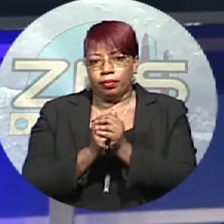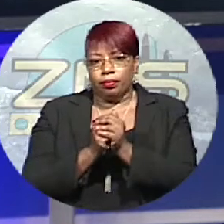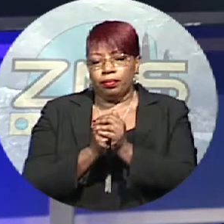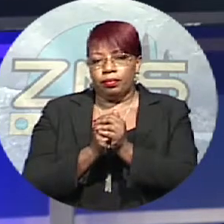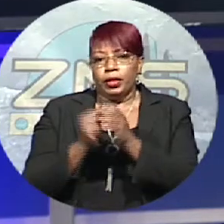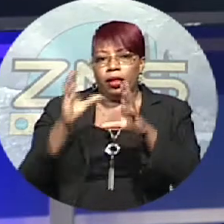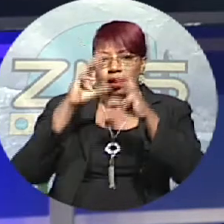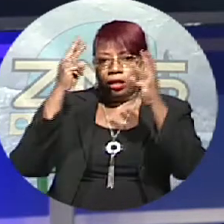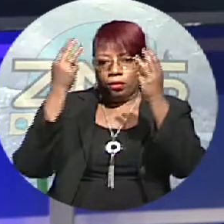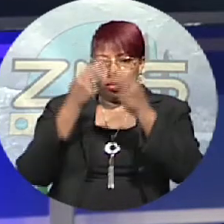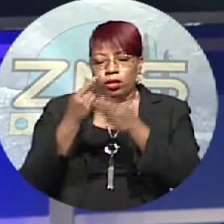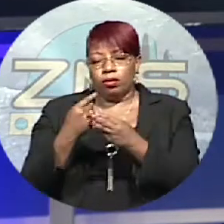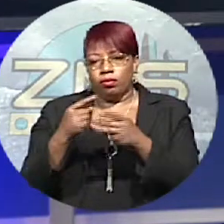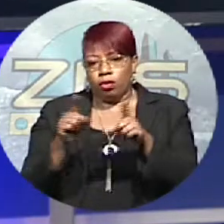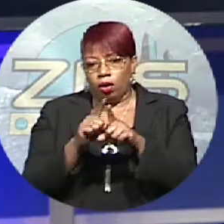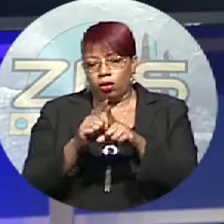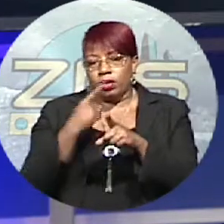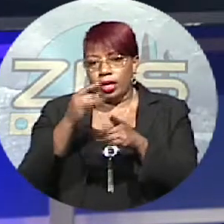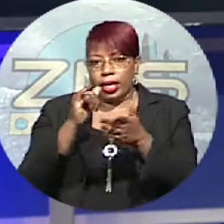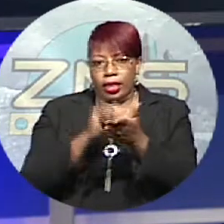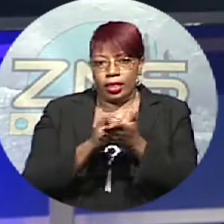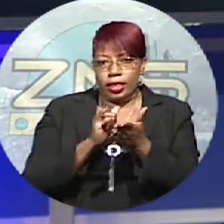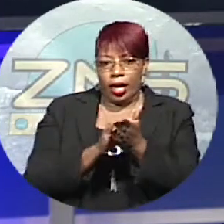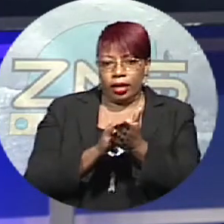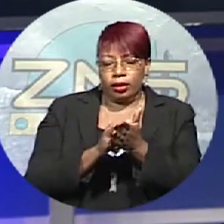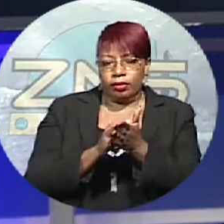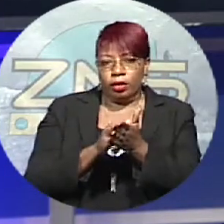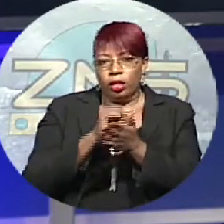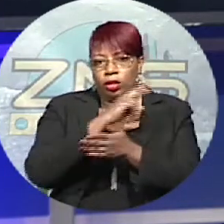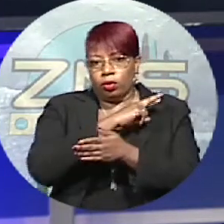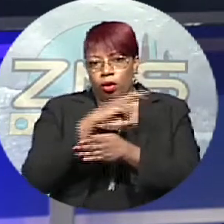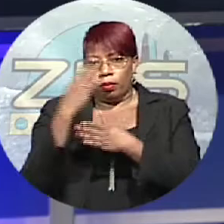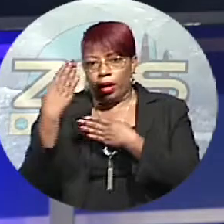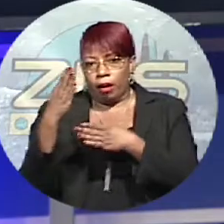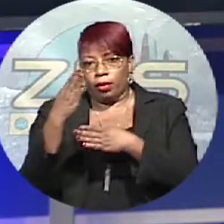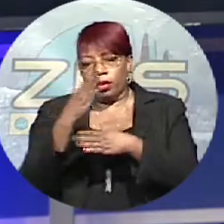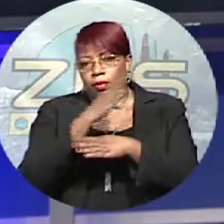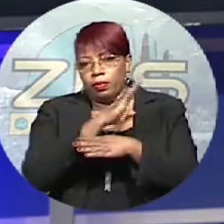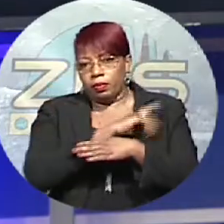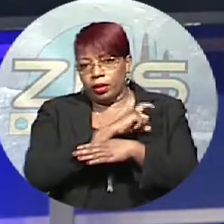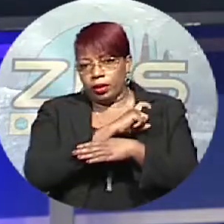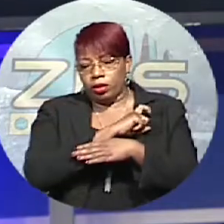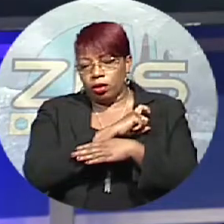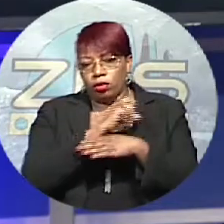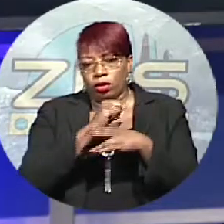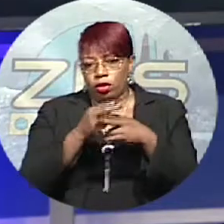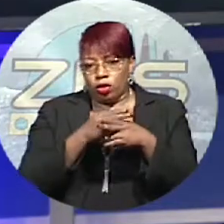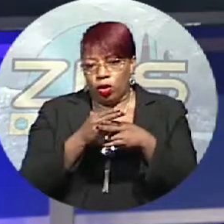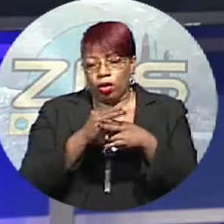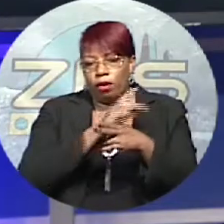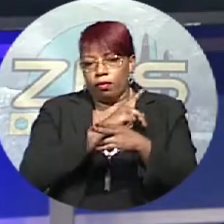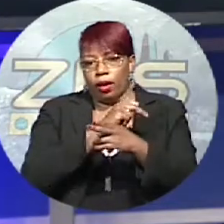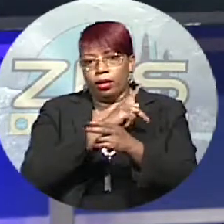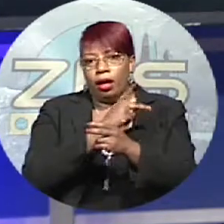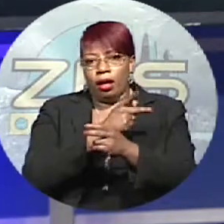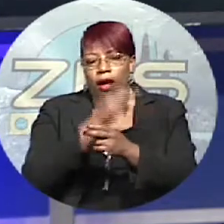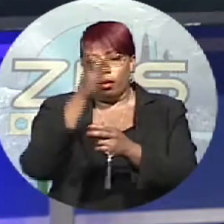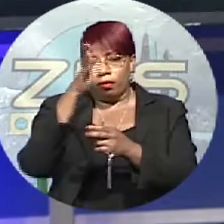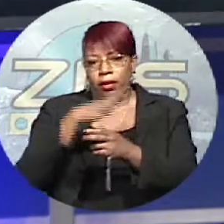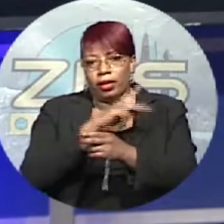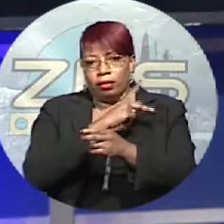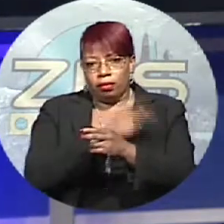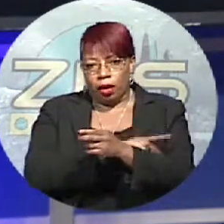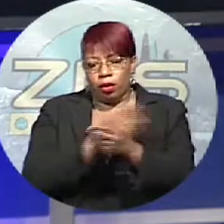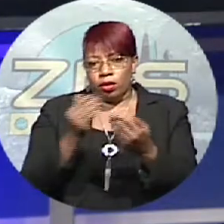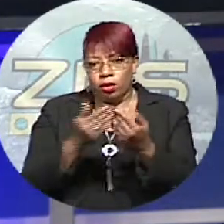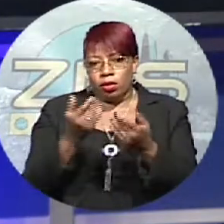Meantime, the commissioner is also saying that the Royal Bahamas Police Force has no shortage of manpower or resources, despite the